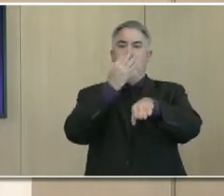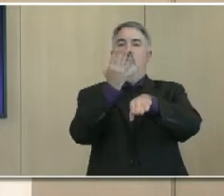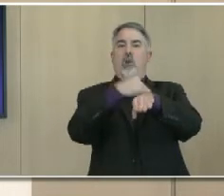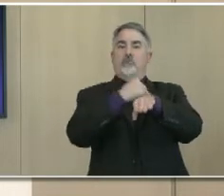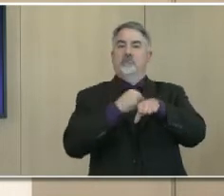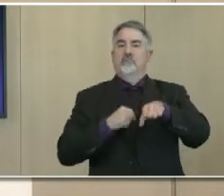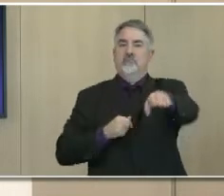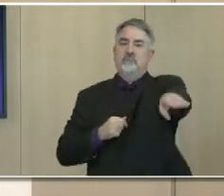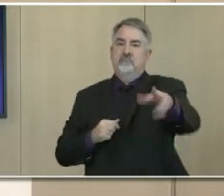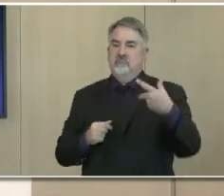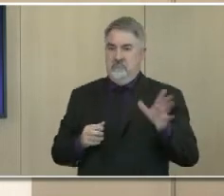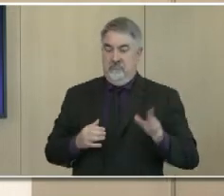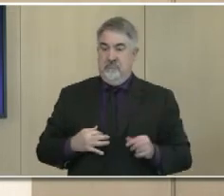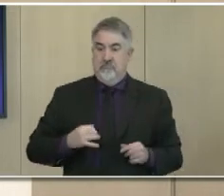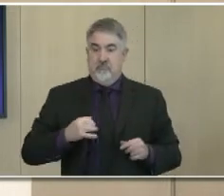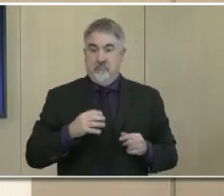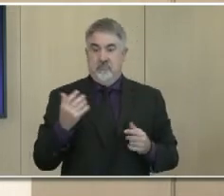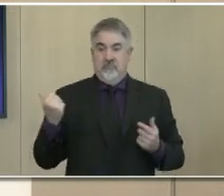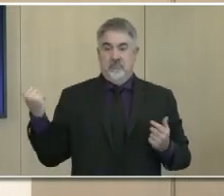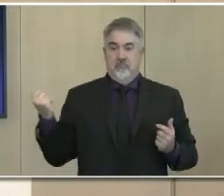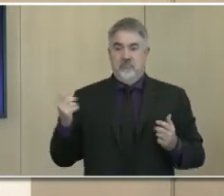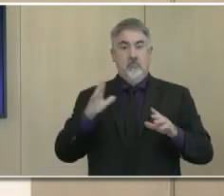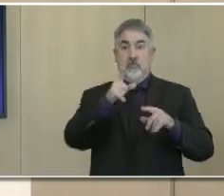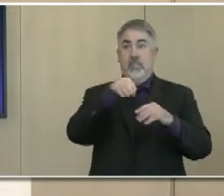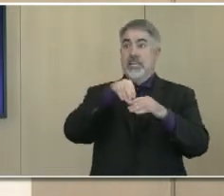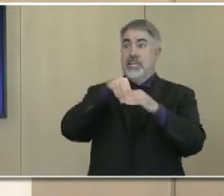As I said, we're happy to be a part of